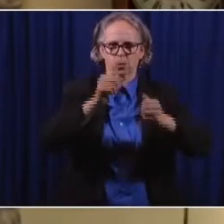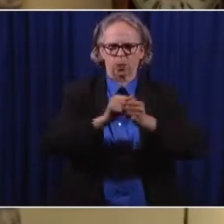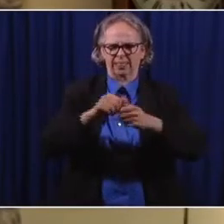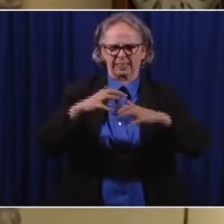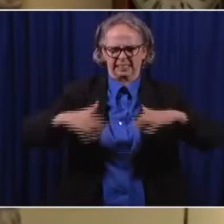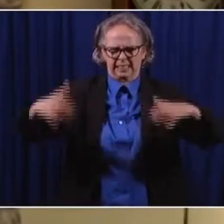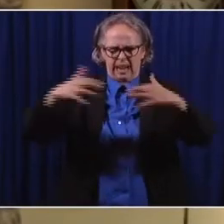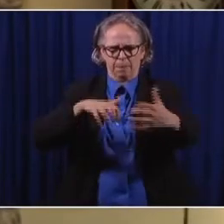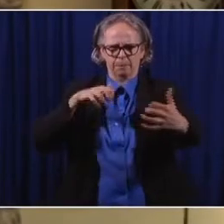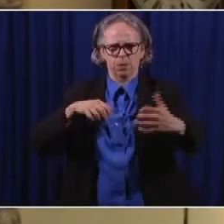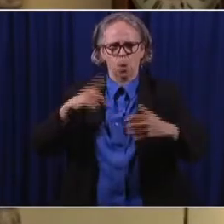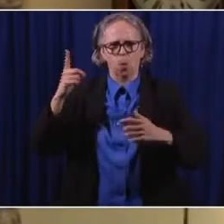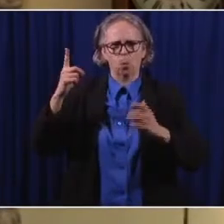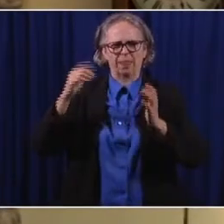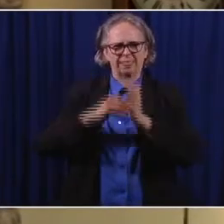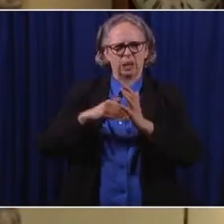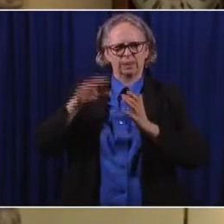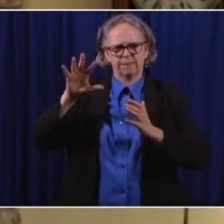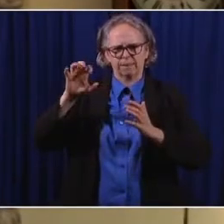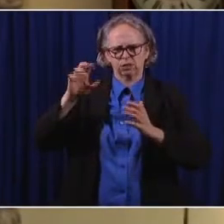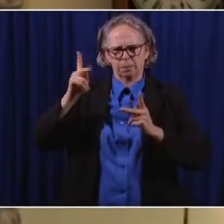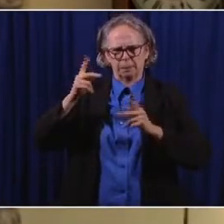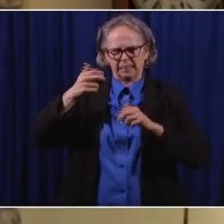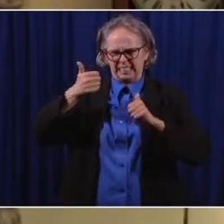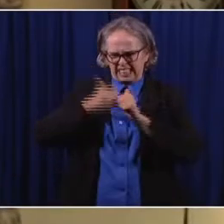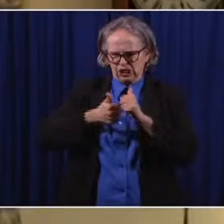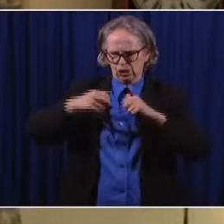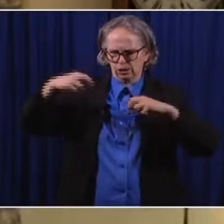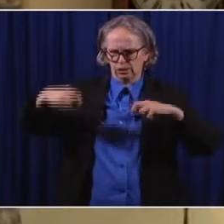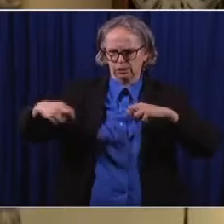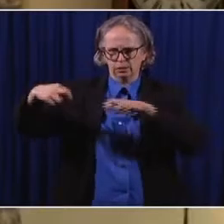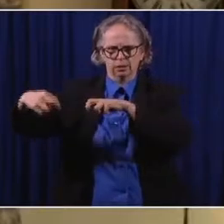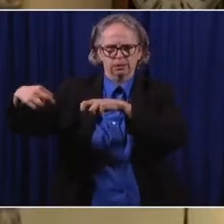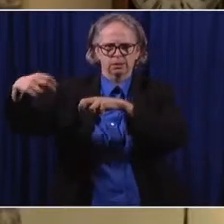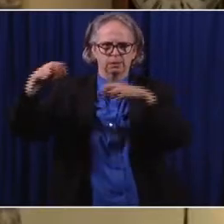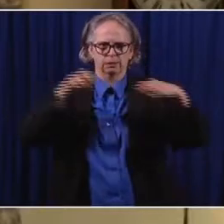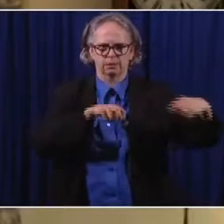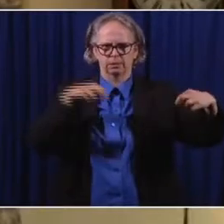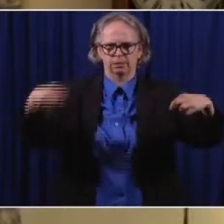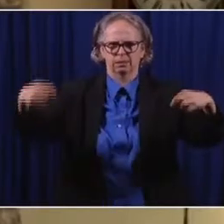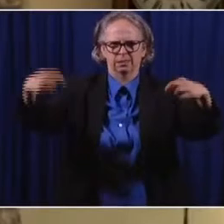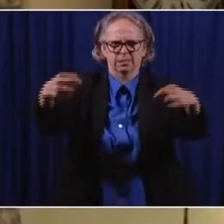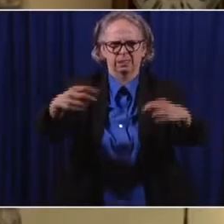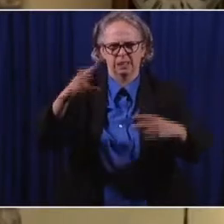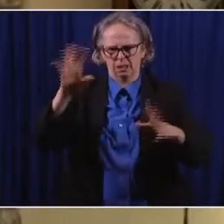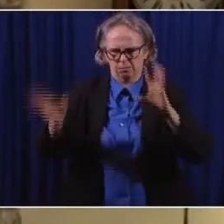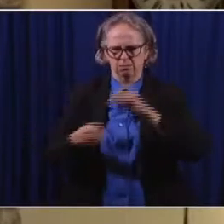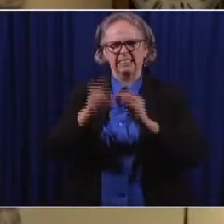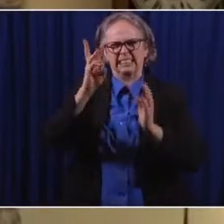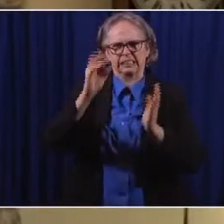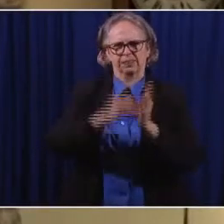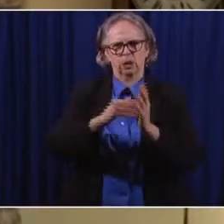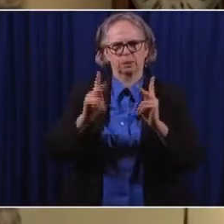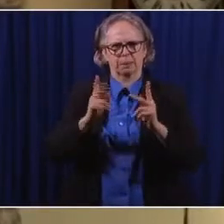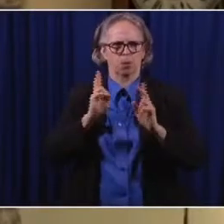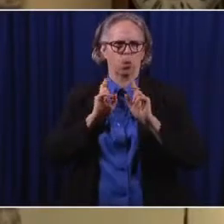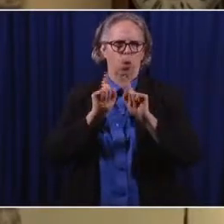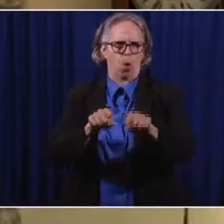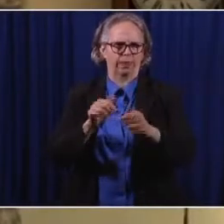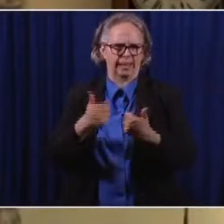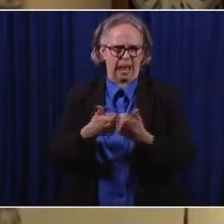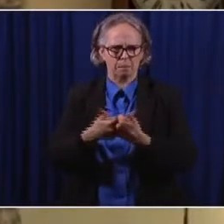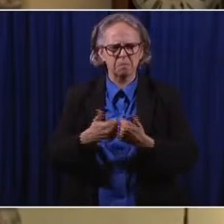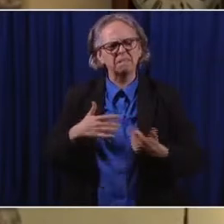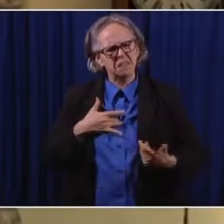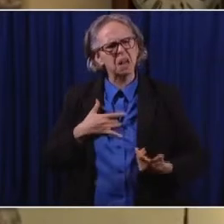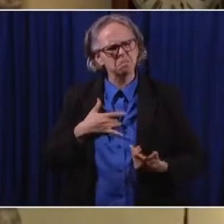for high school. And so I'm convinced that will work out very well. I think it's going to work out very well tonight. We'll